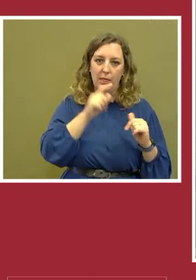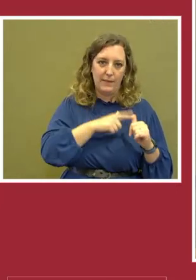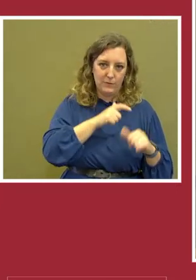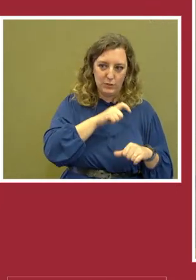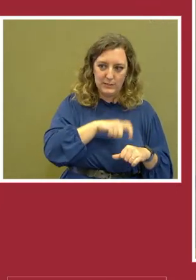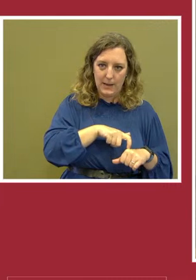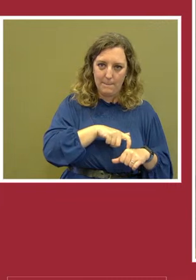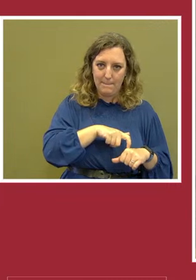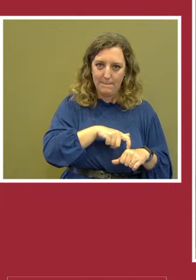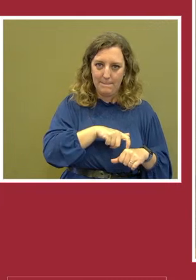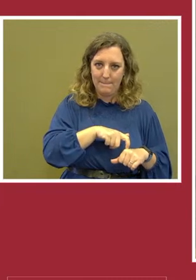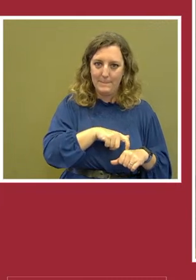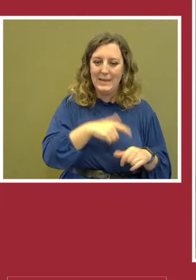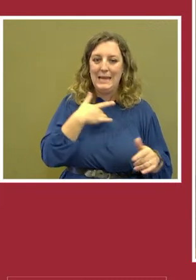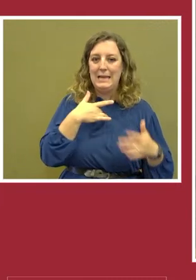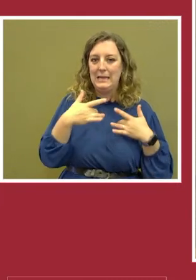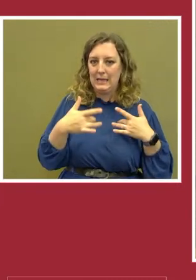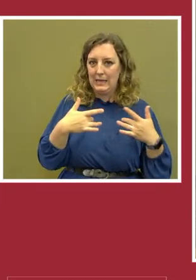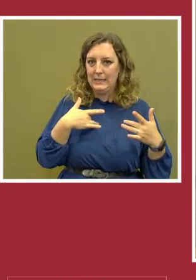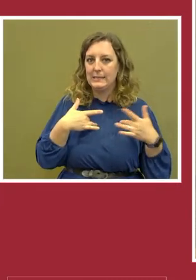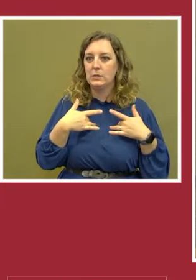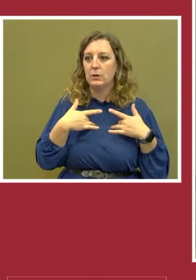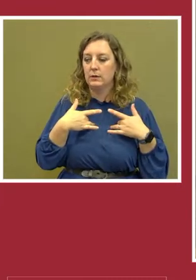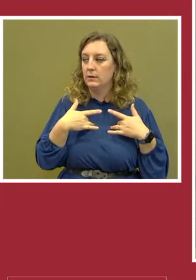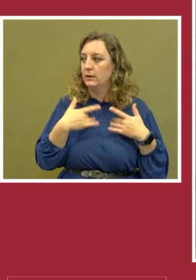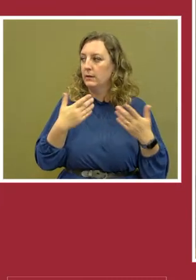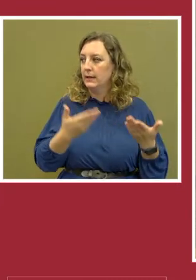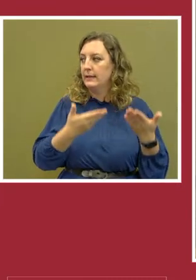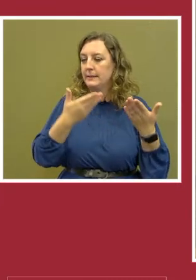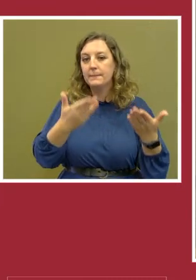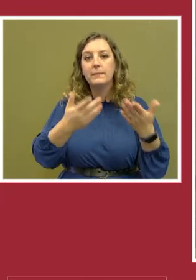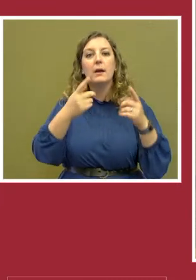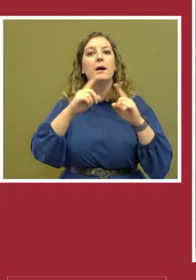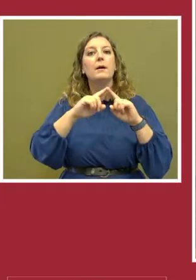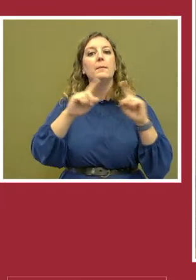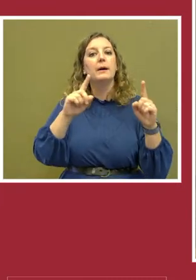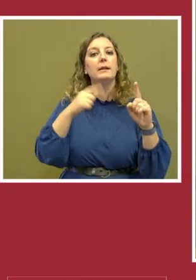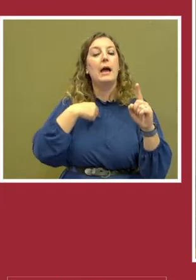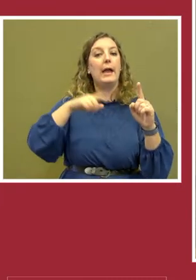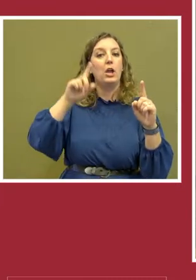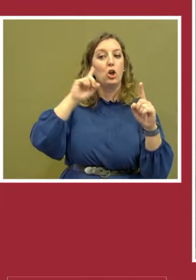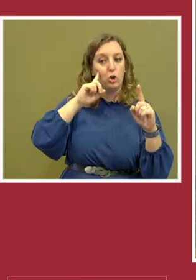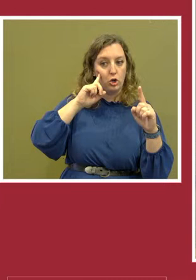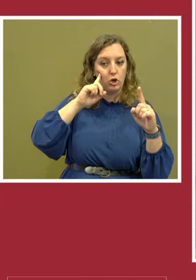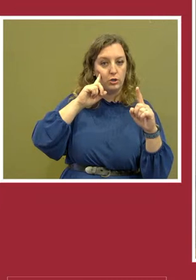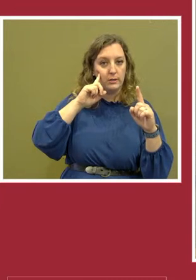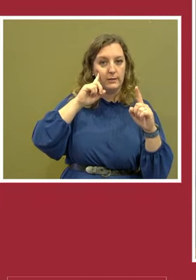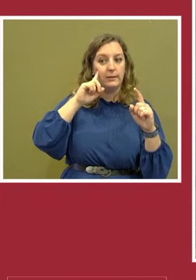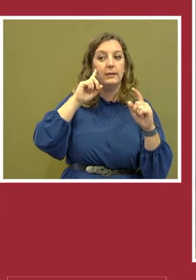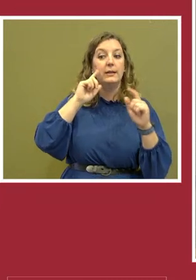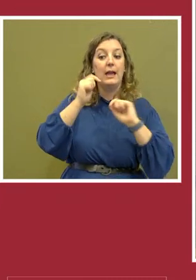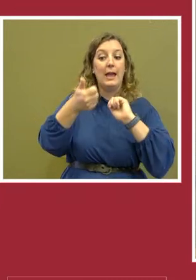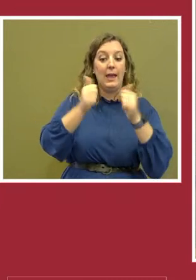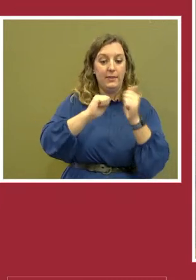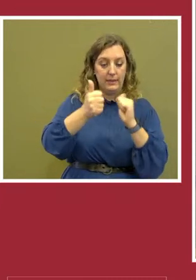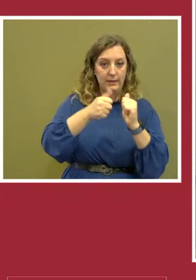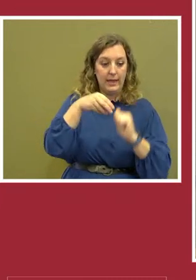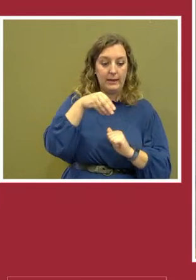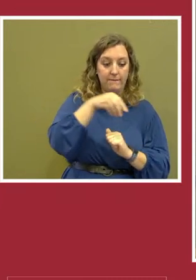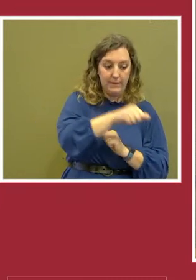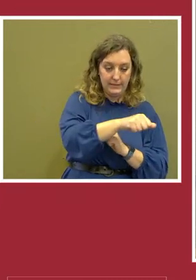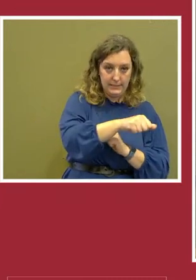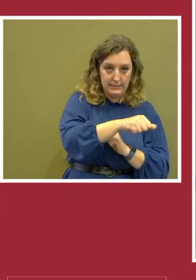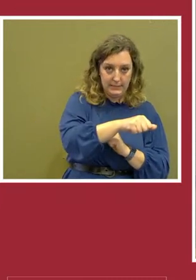time this concern has been raised for me over the years. So what I heard was athletics is